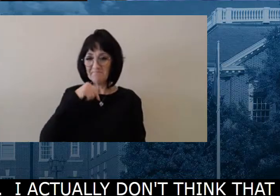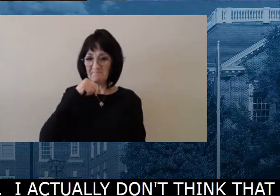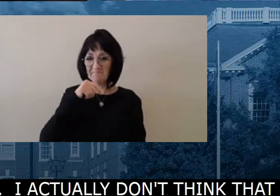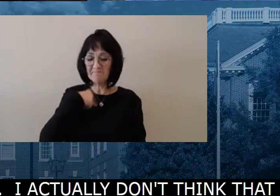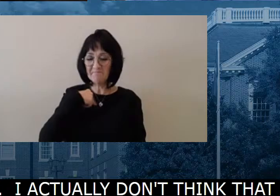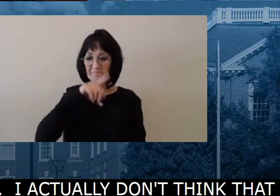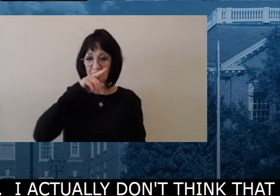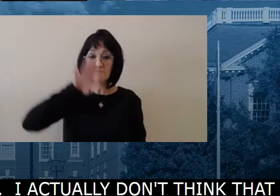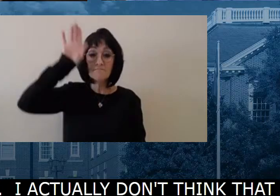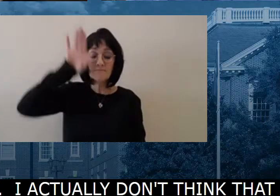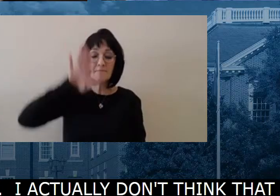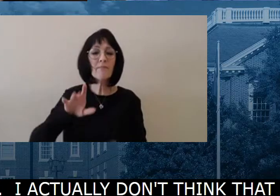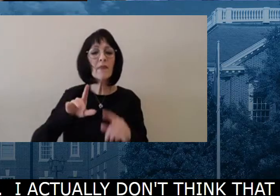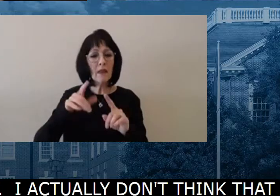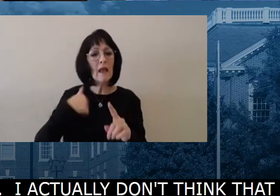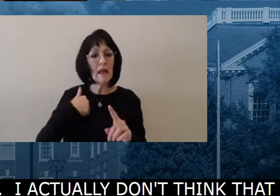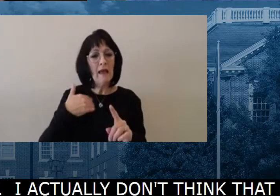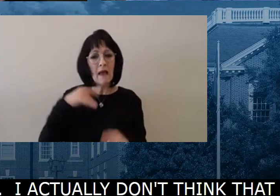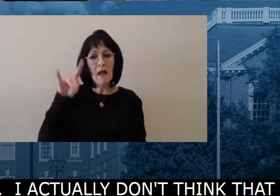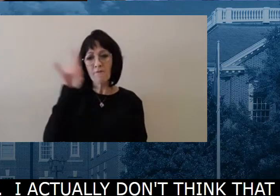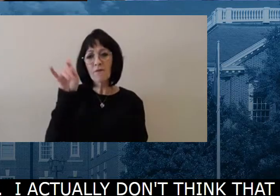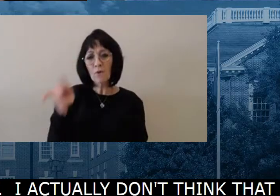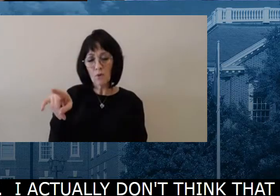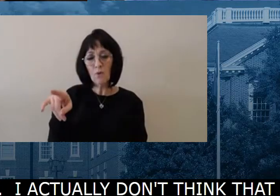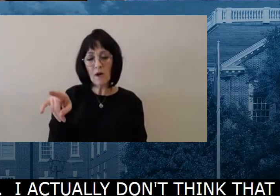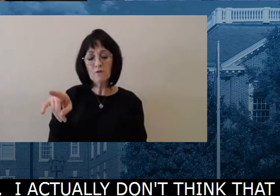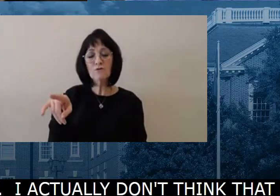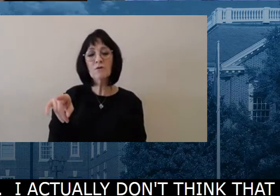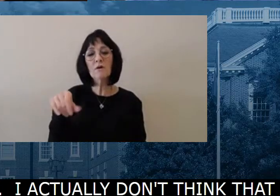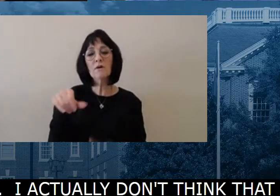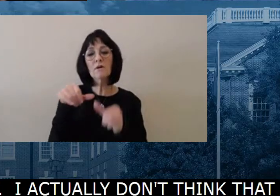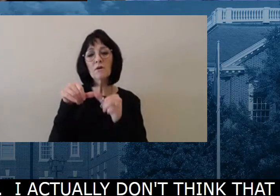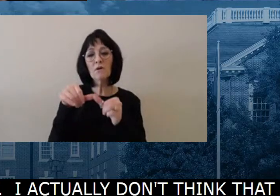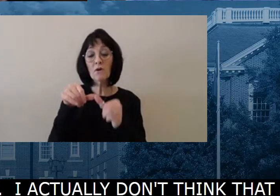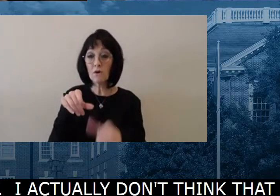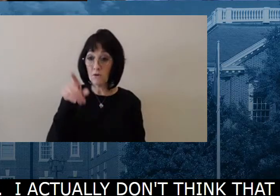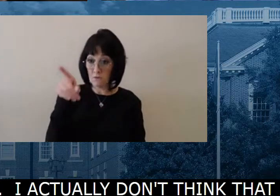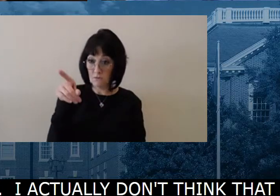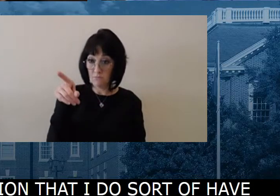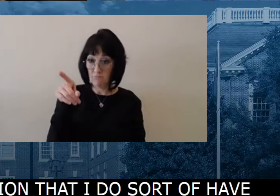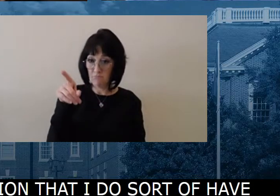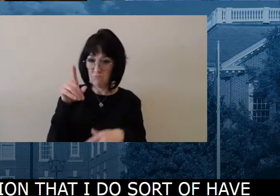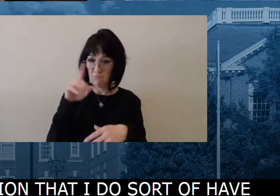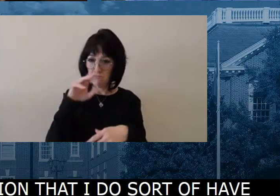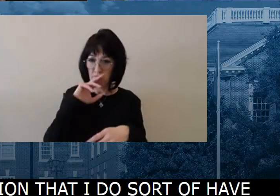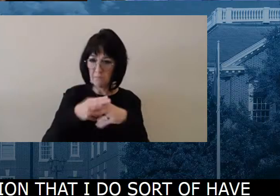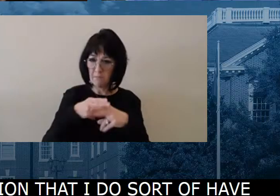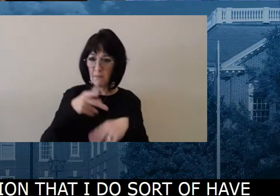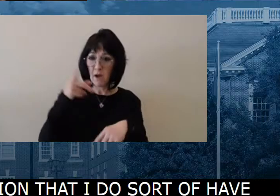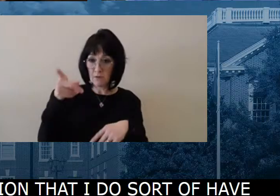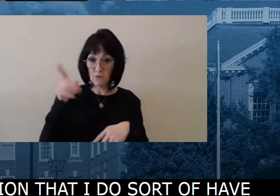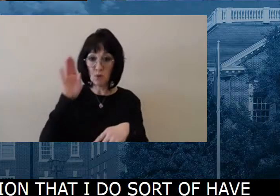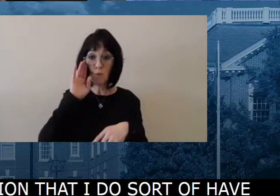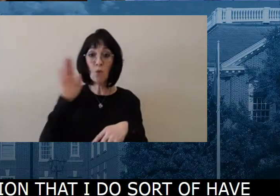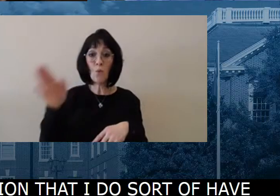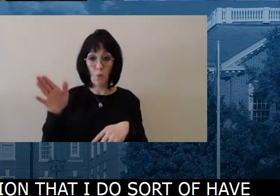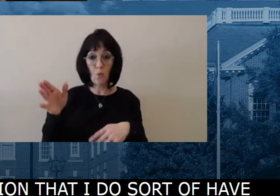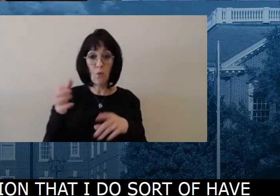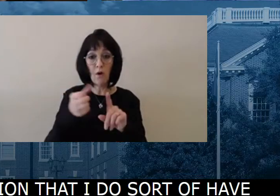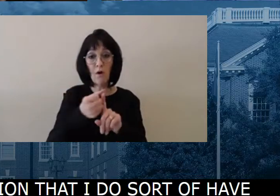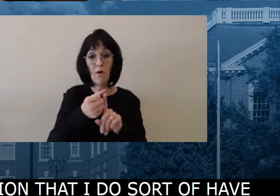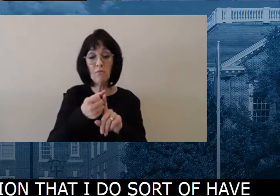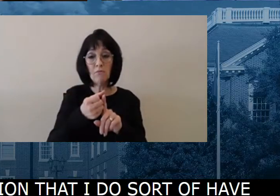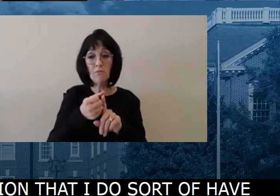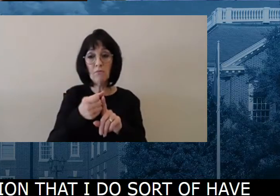do sort of have just ongoing, you mentioned that you're going to be expanding vaccinations to other workers. Is that